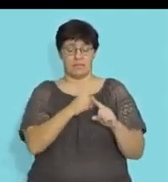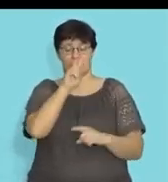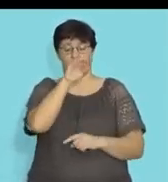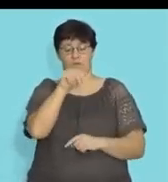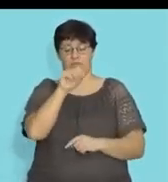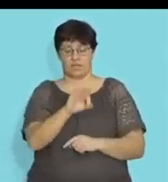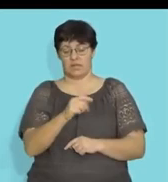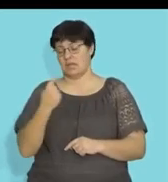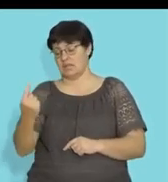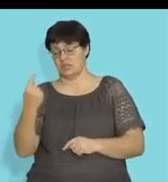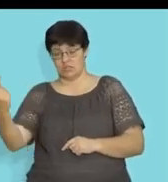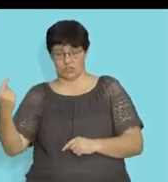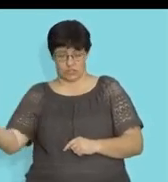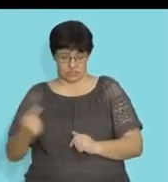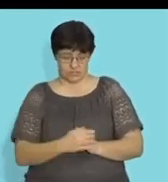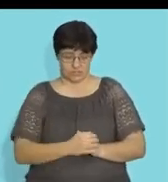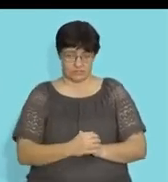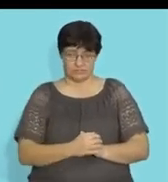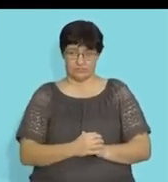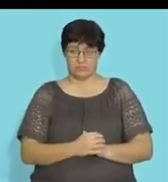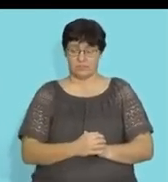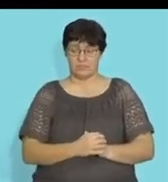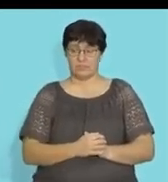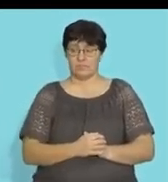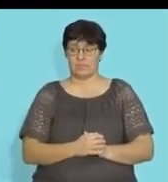been multiplying by 2/3 each time.